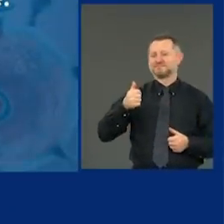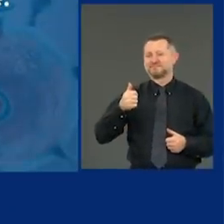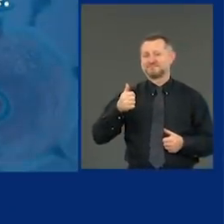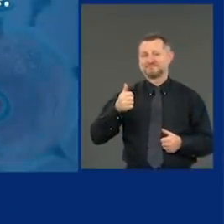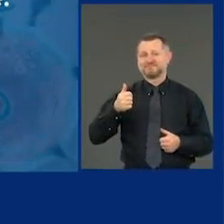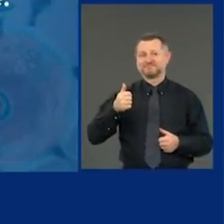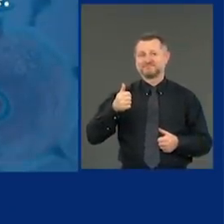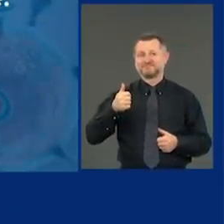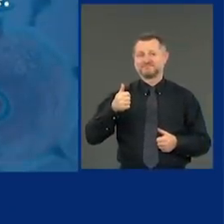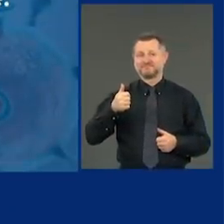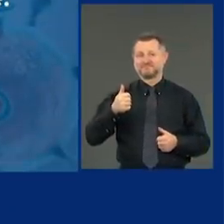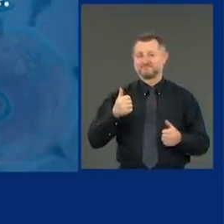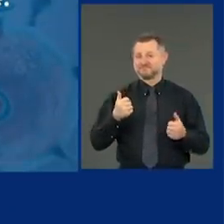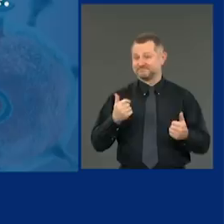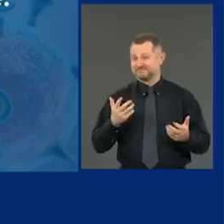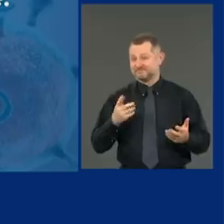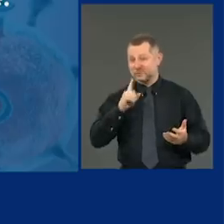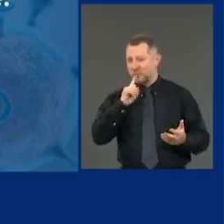decision, not order.